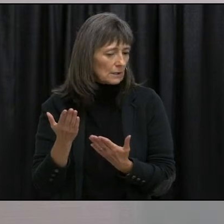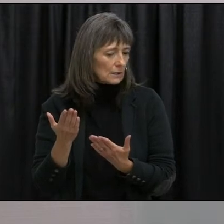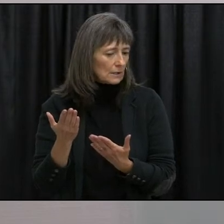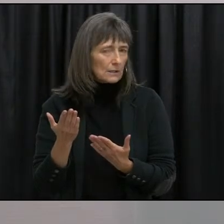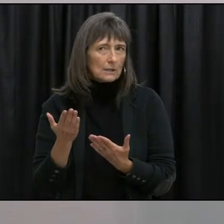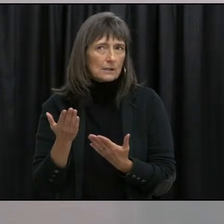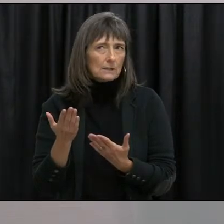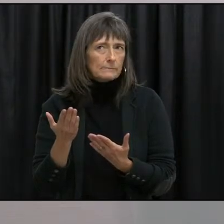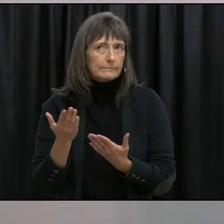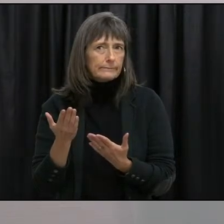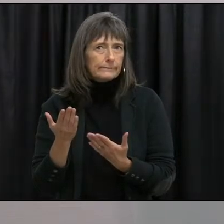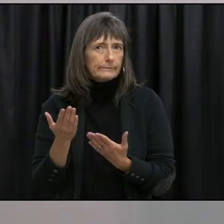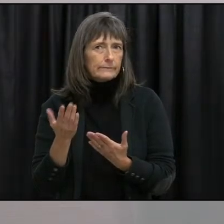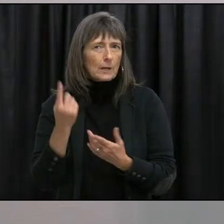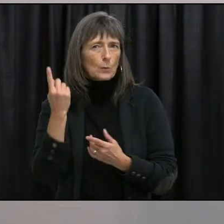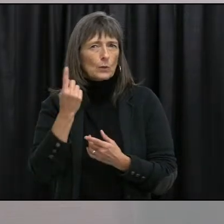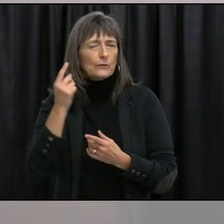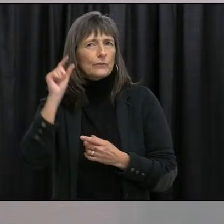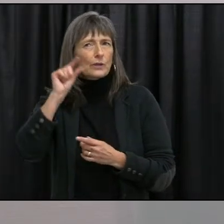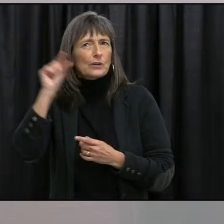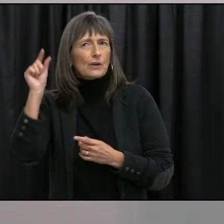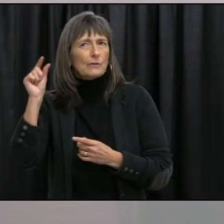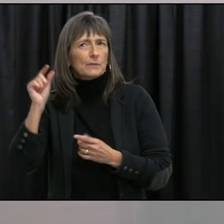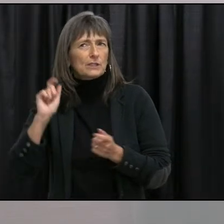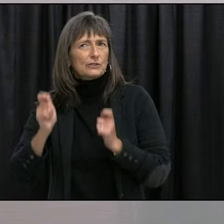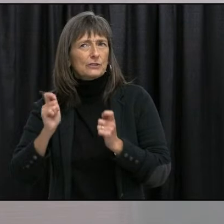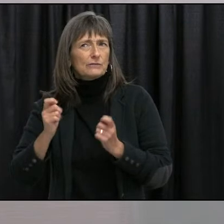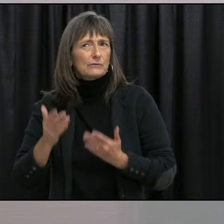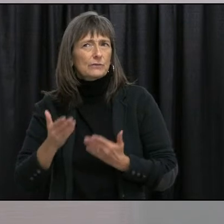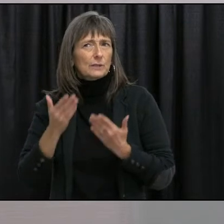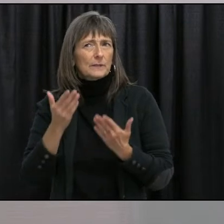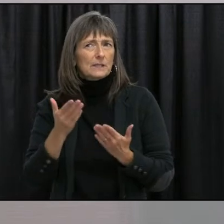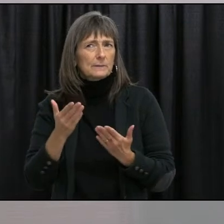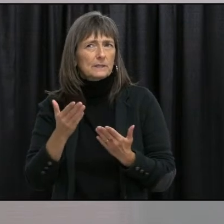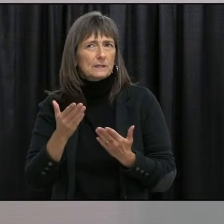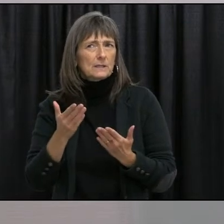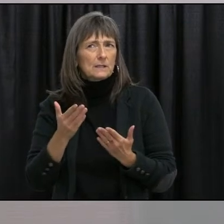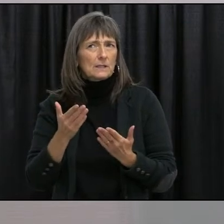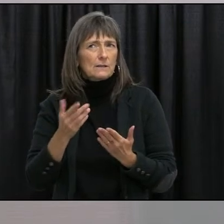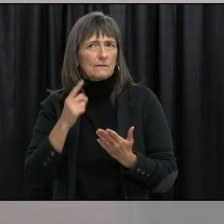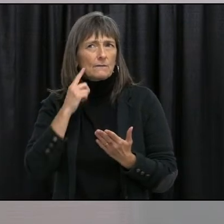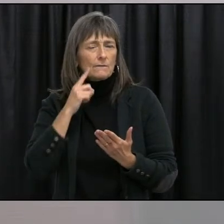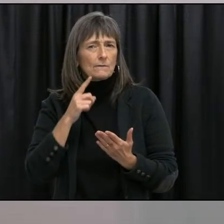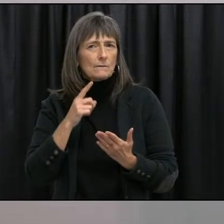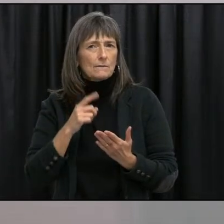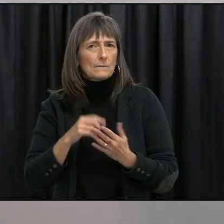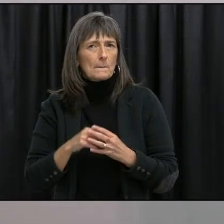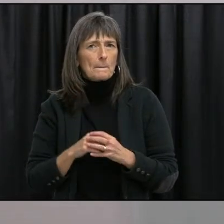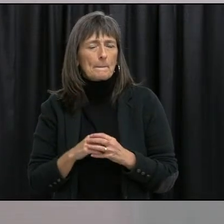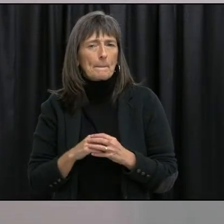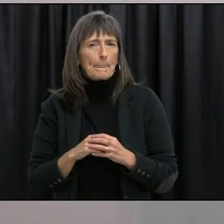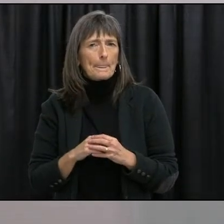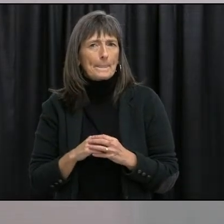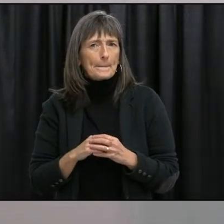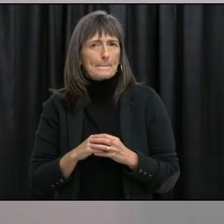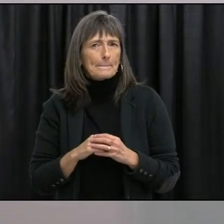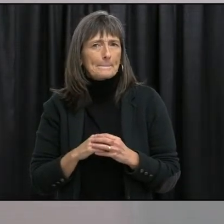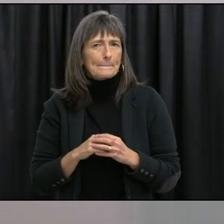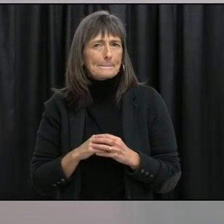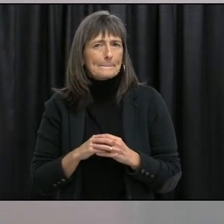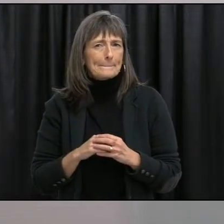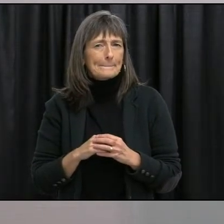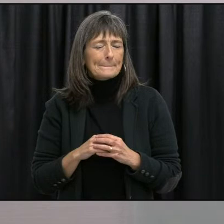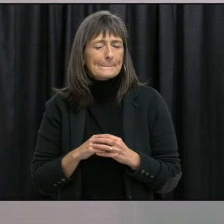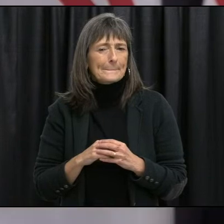all in reestablishing a PPE stockpile, and will it report regularly if that's the case? Yeah,